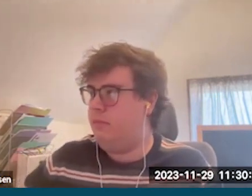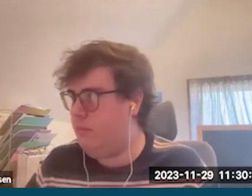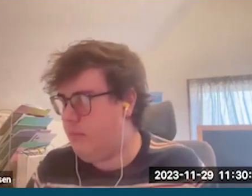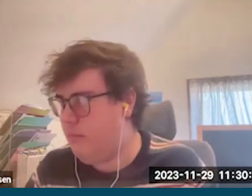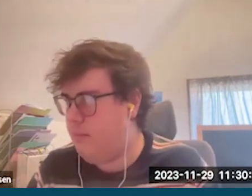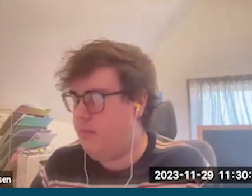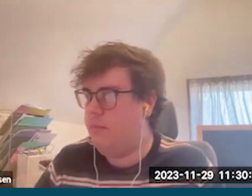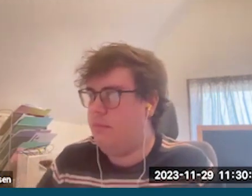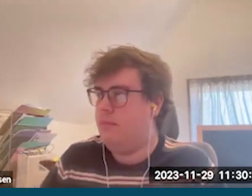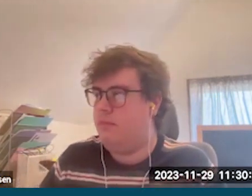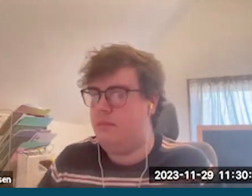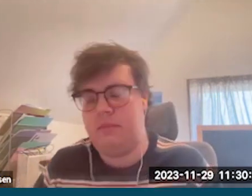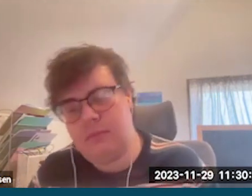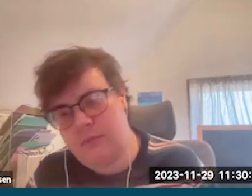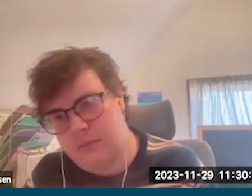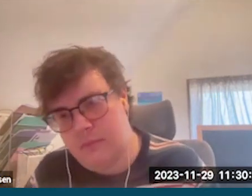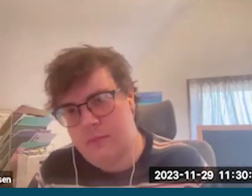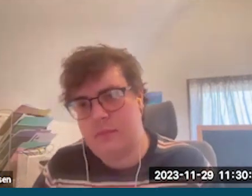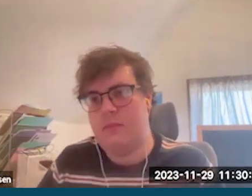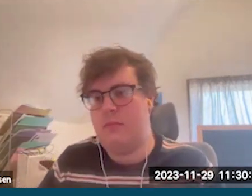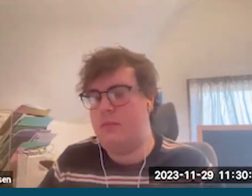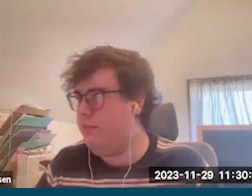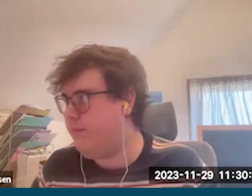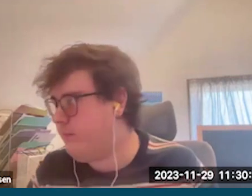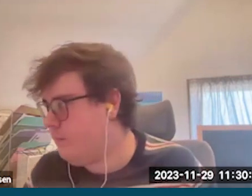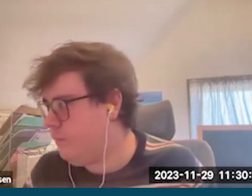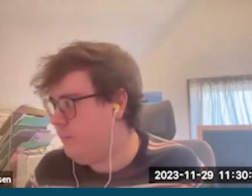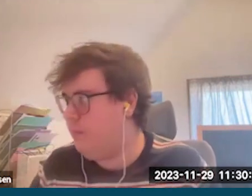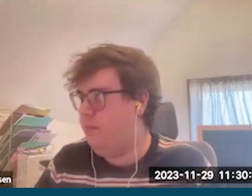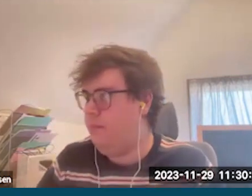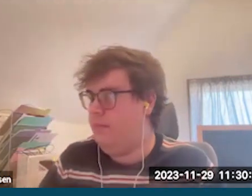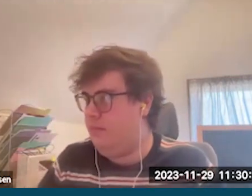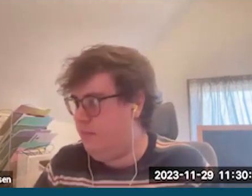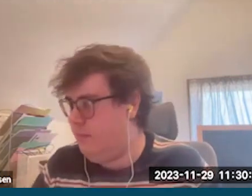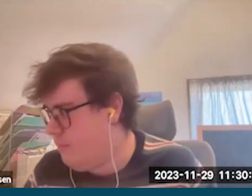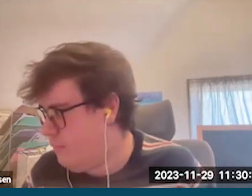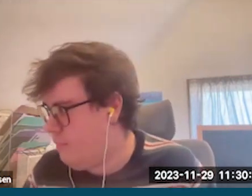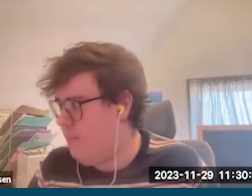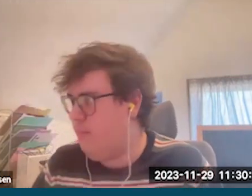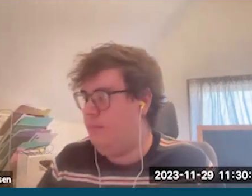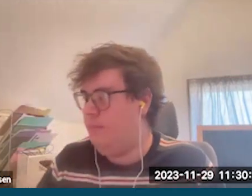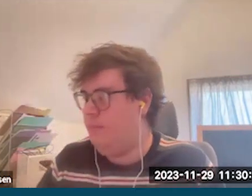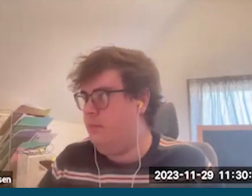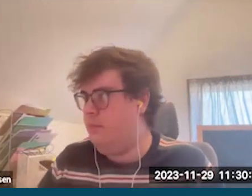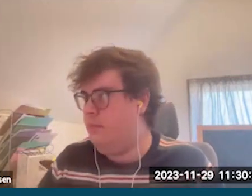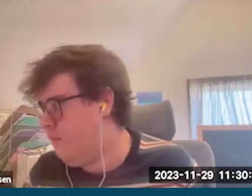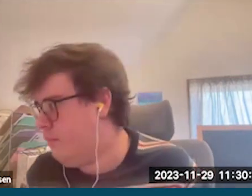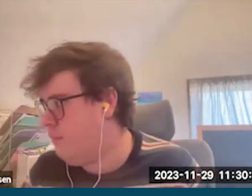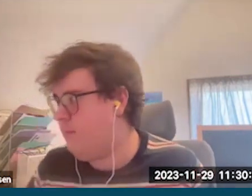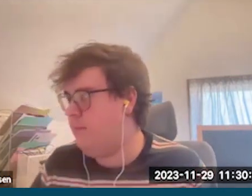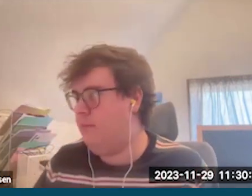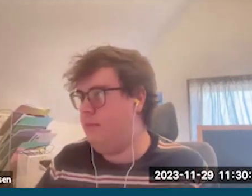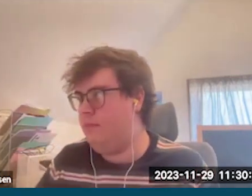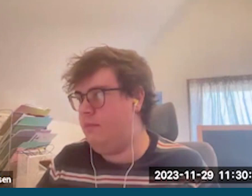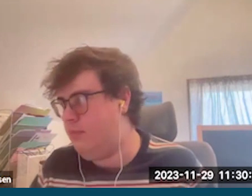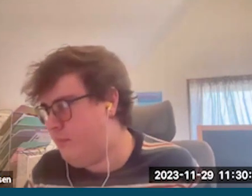emotions mean that communication gets significantly more difficult for me. If I need to go to the emergency room for pretty